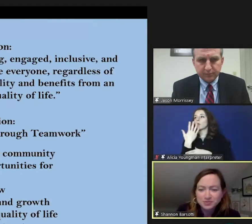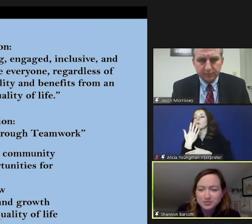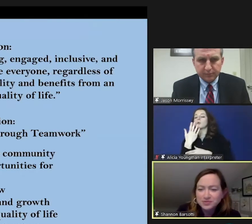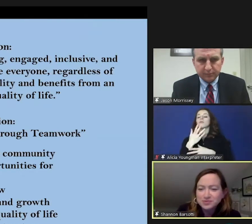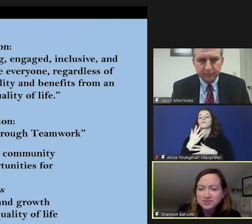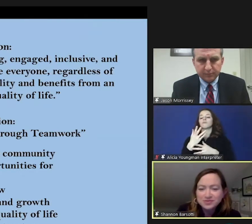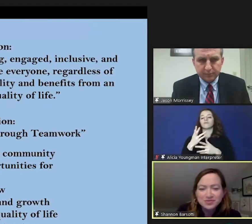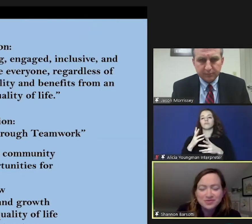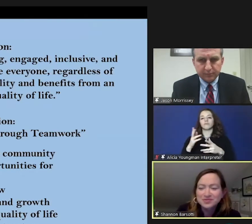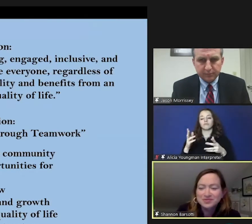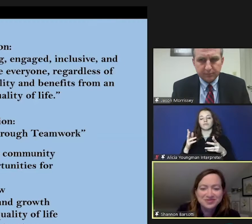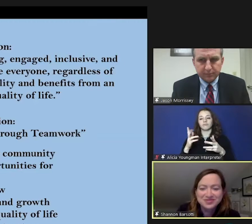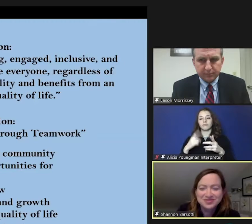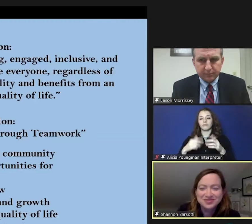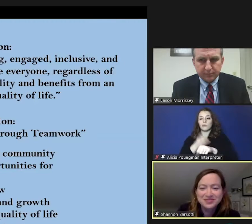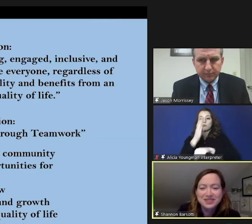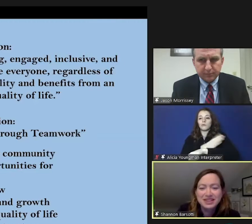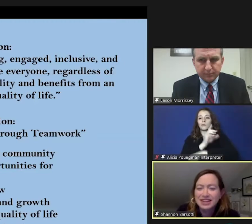life,